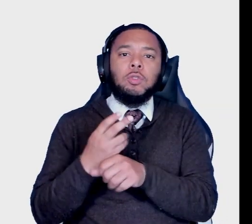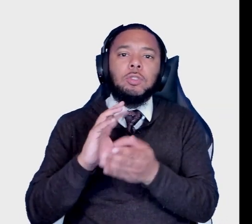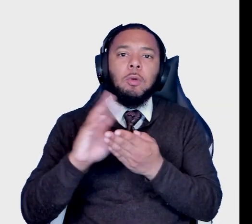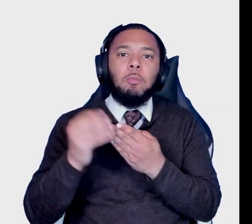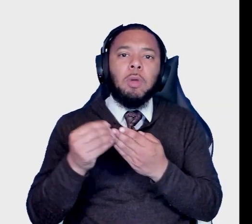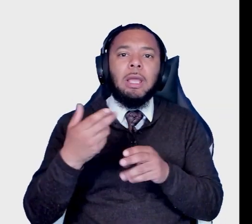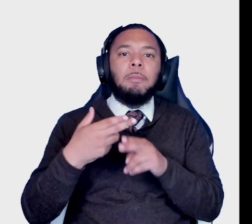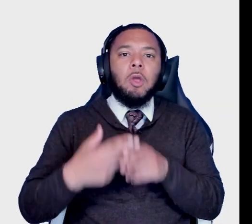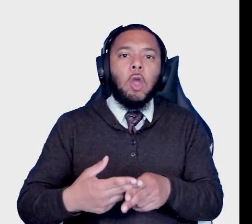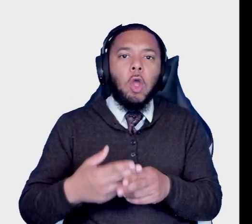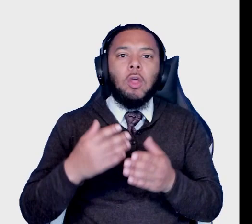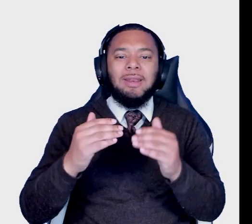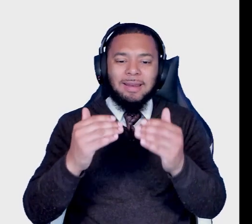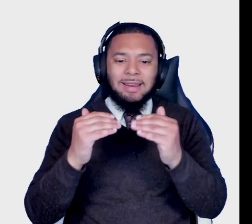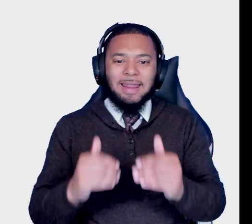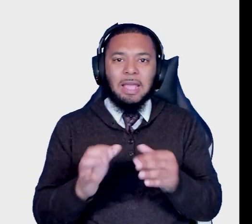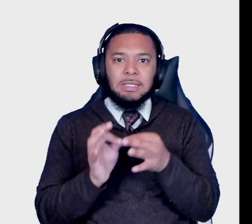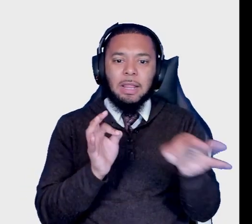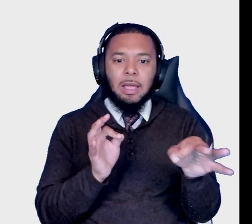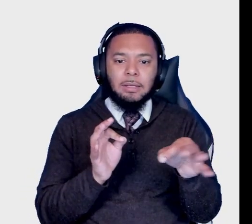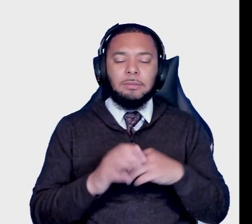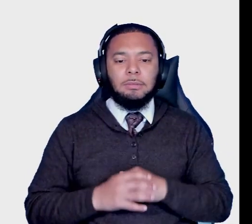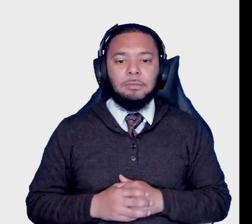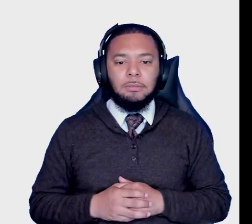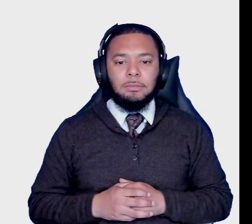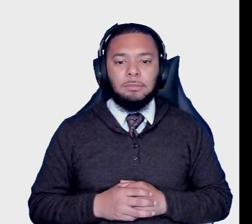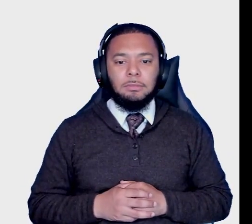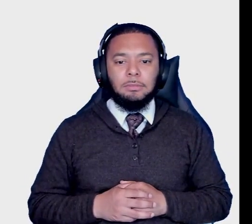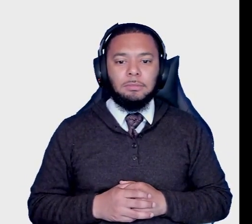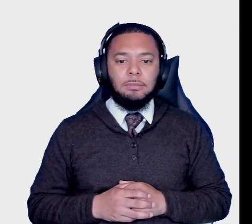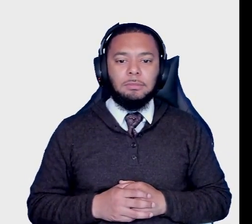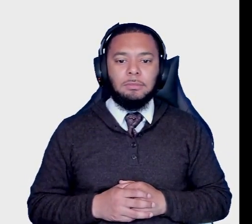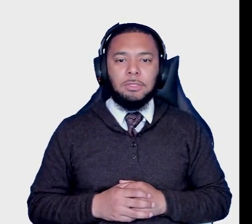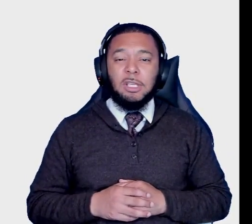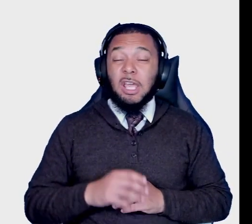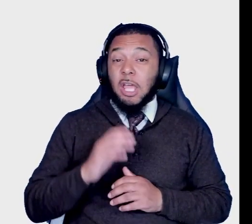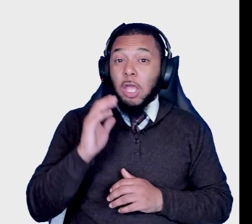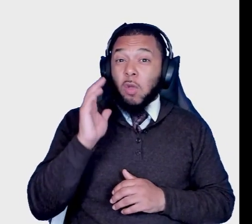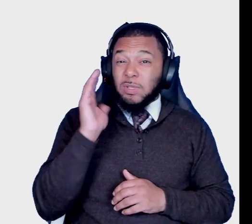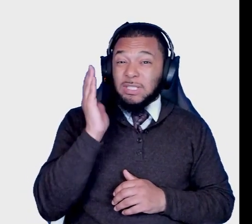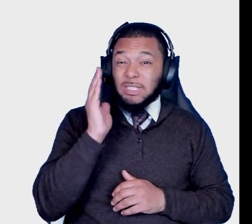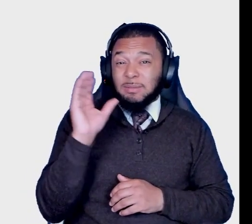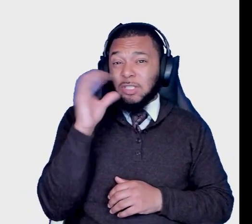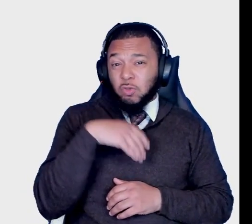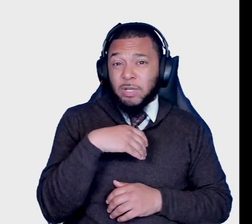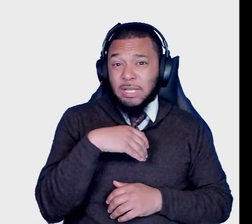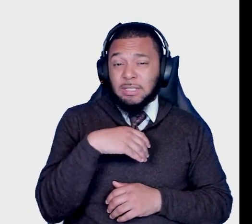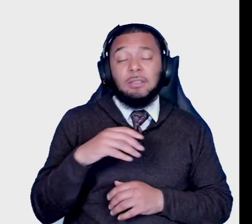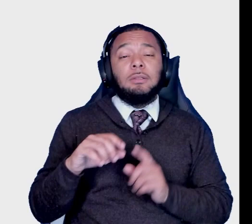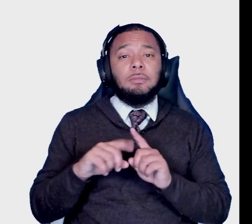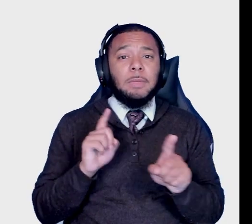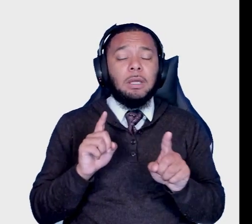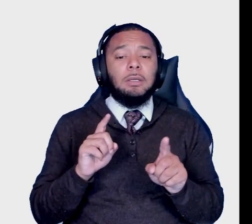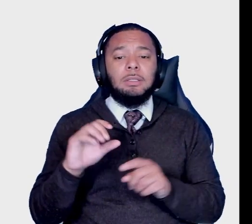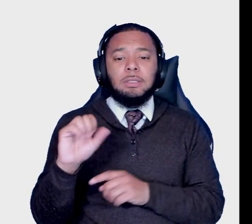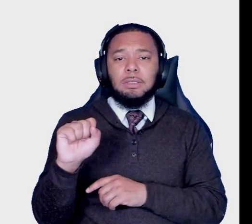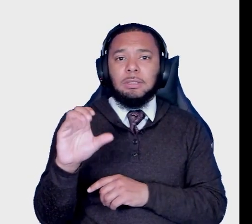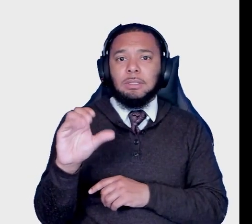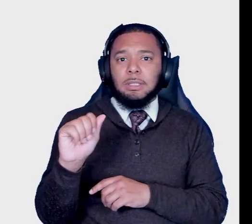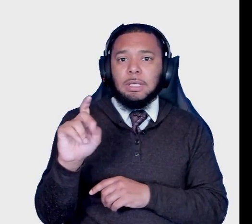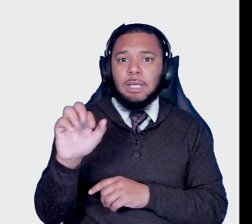in order to do that, this will look a little strange at first. Scanner is the name of